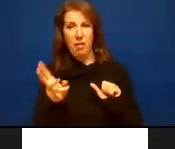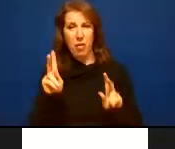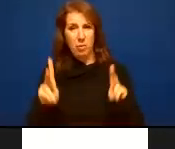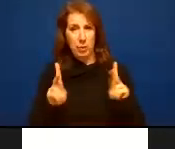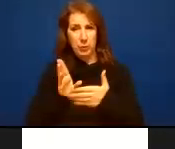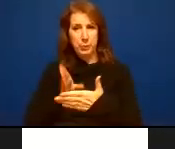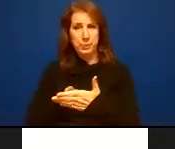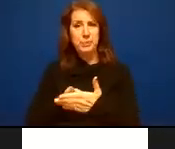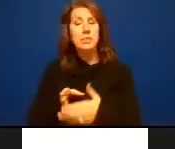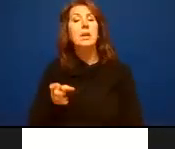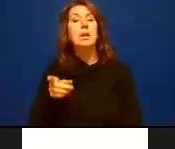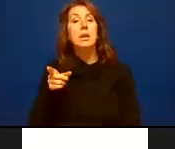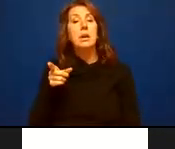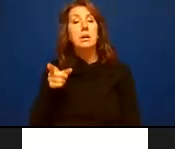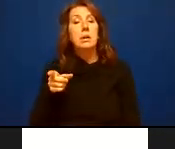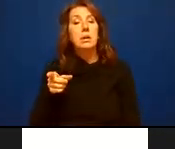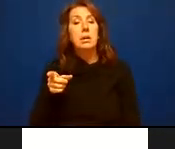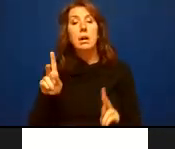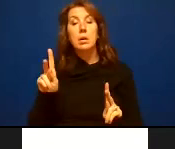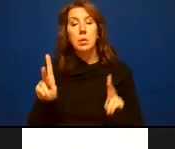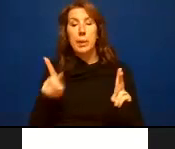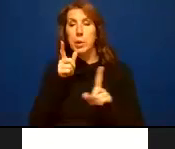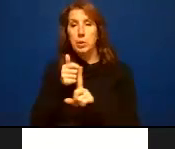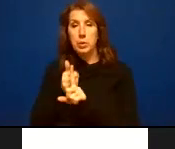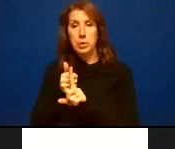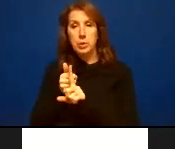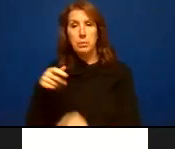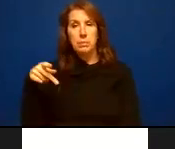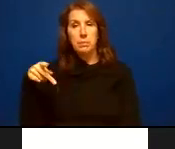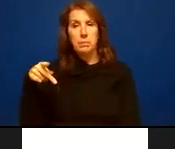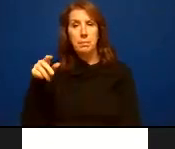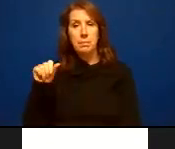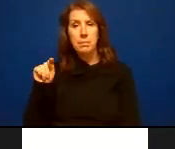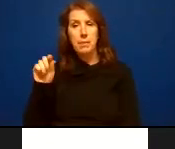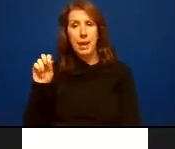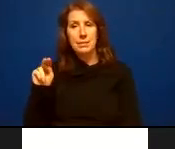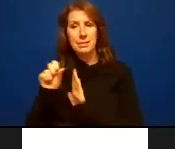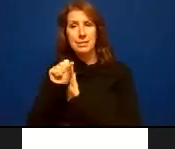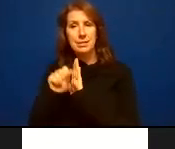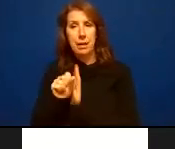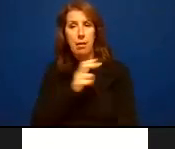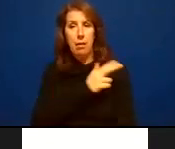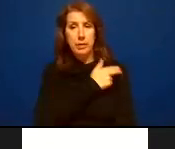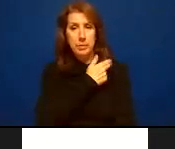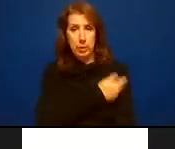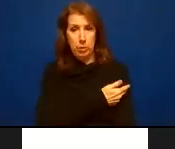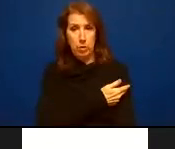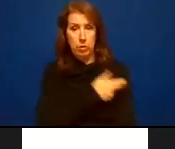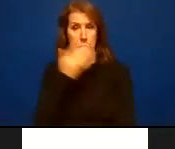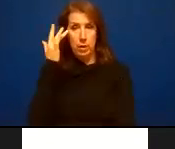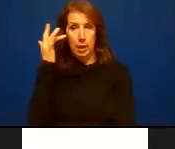around people who are in Patton State Hospital in California, which is, I